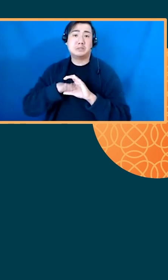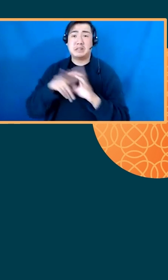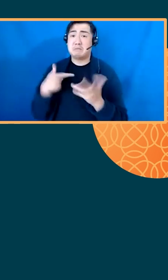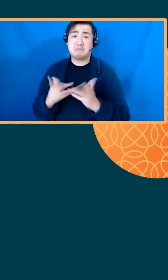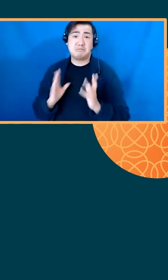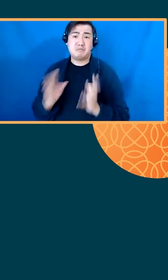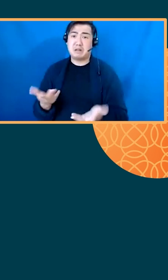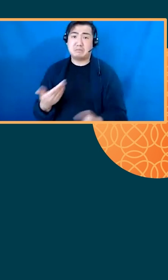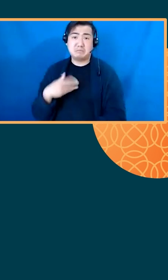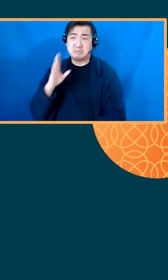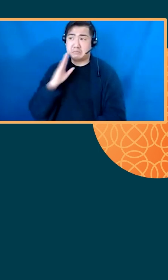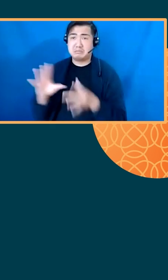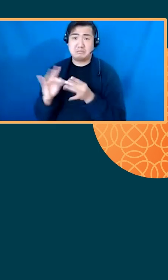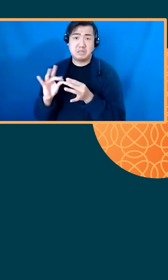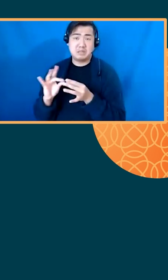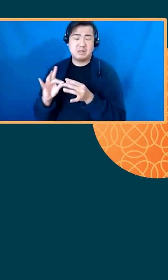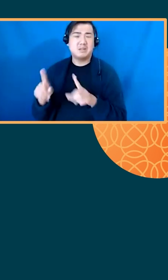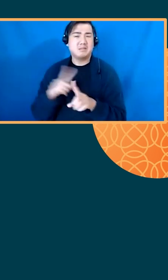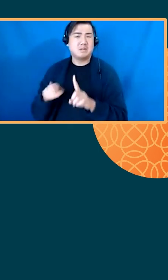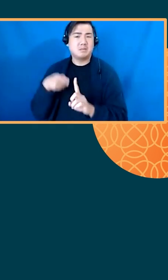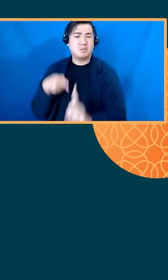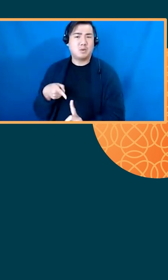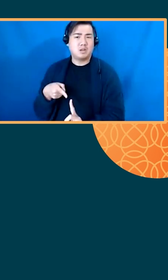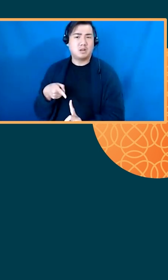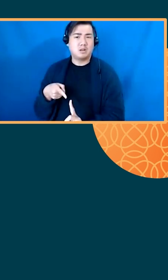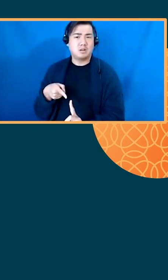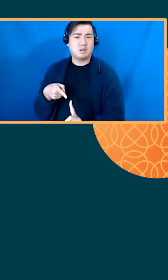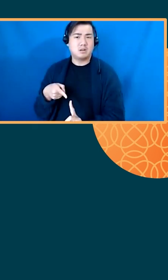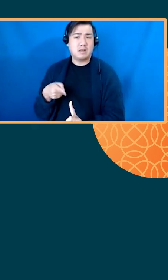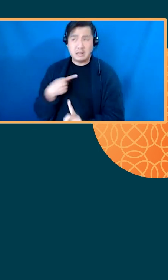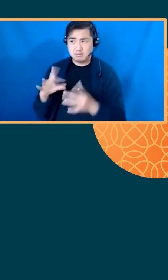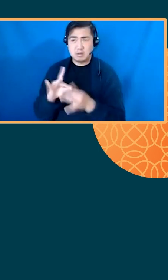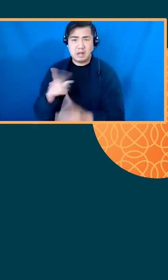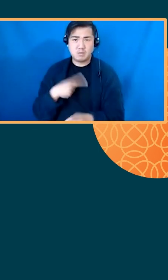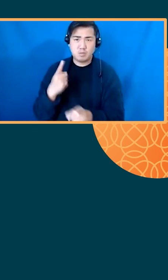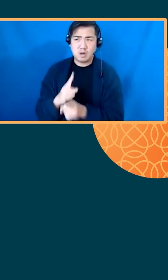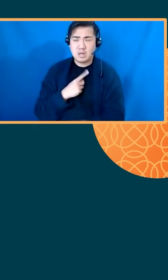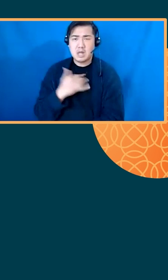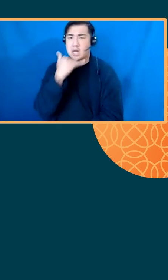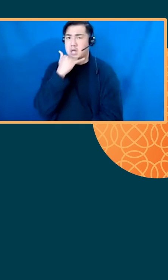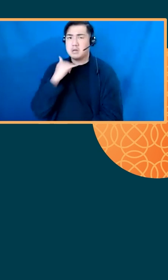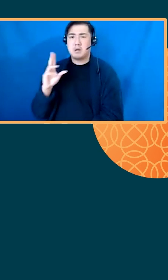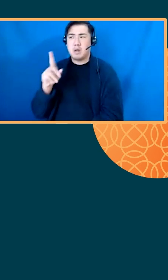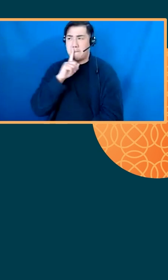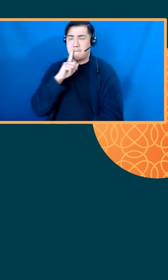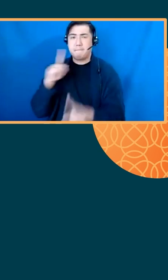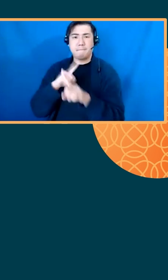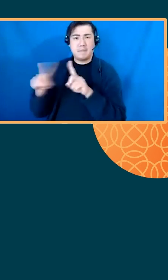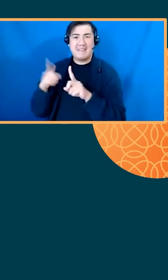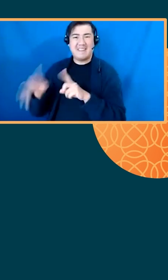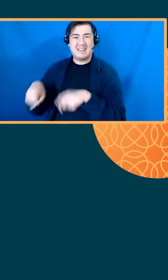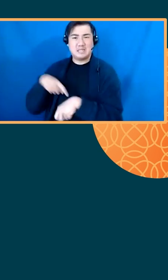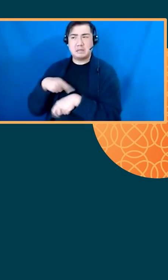that, because at the end of the day, I'm not even saying that I'm right or wrong. I'm just saying how I felt and how you made me feel, how